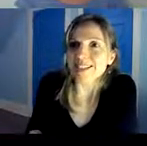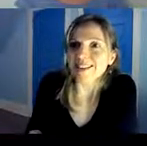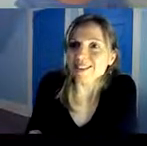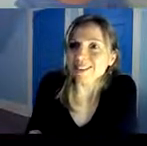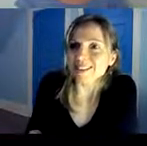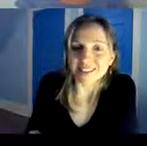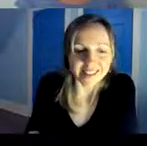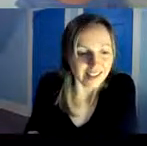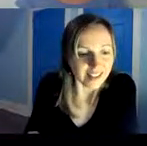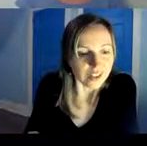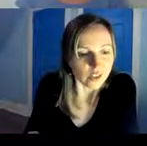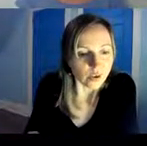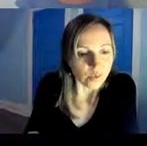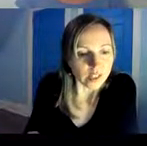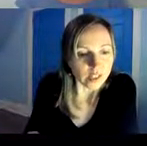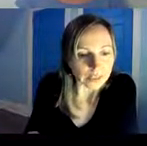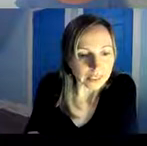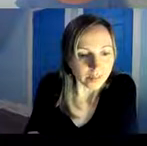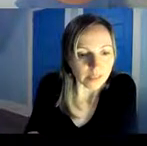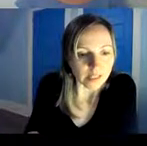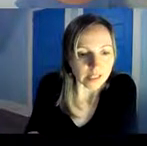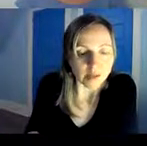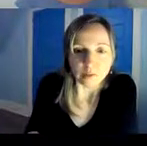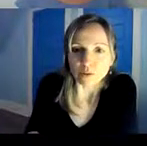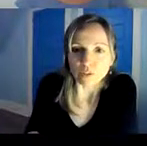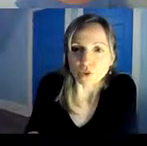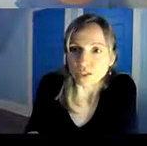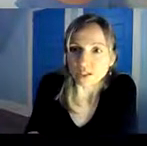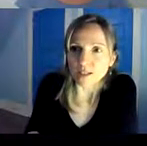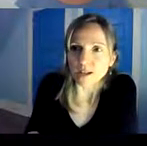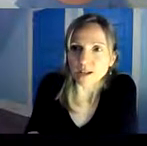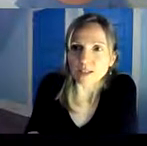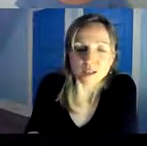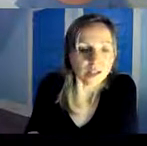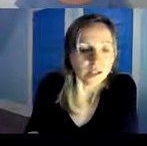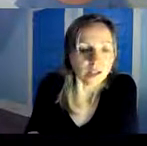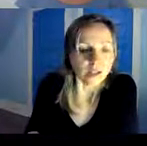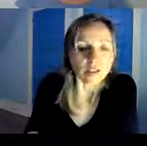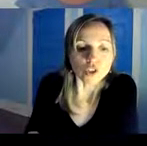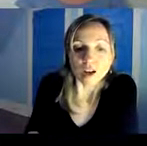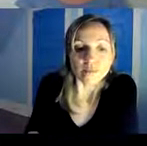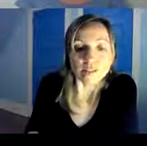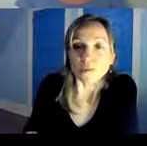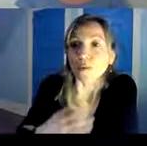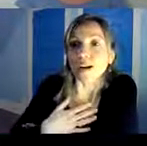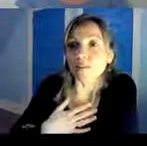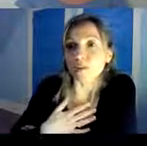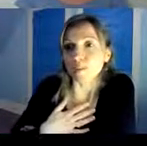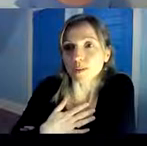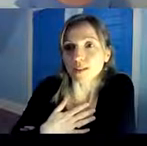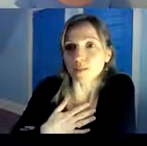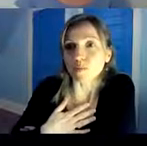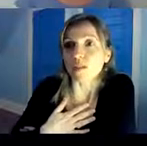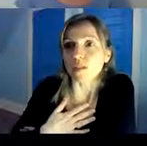BC, I see this. So I wanted to put a little something in about trees and English ivy, even though I have